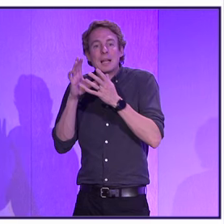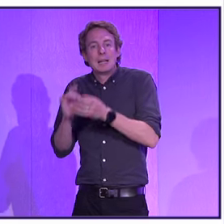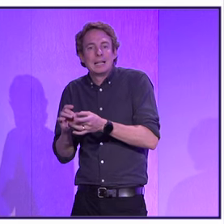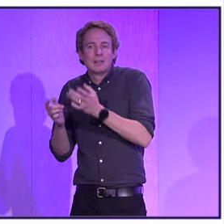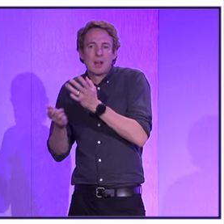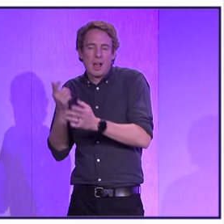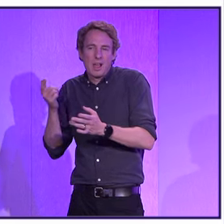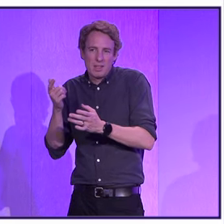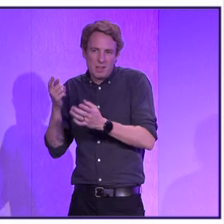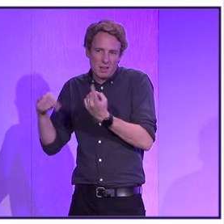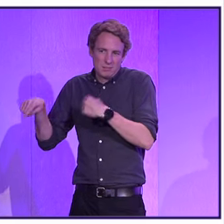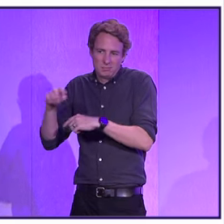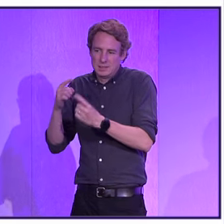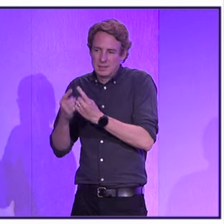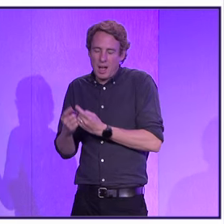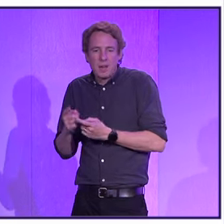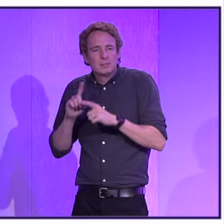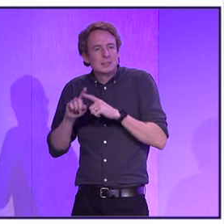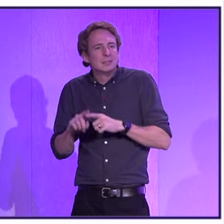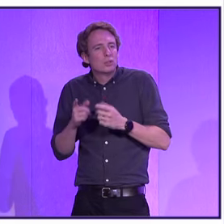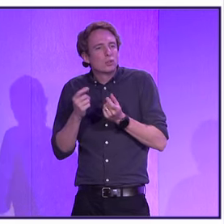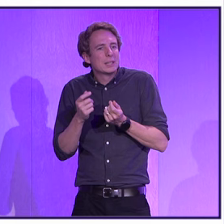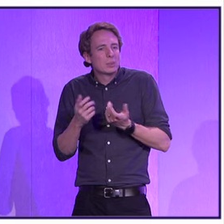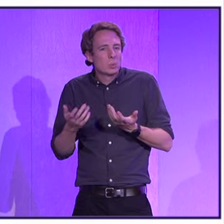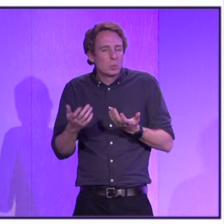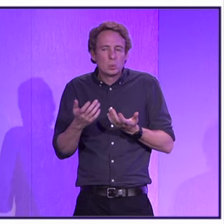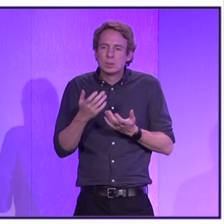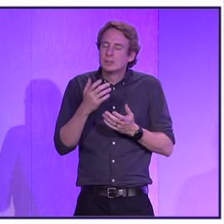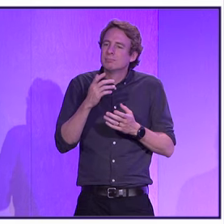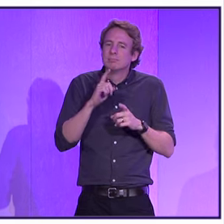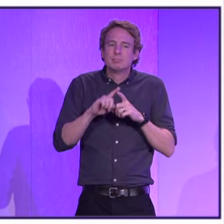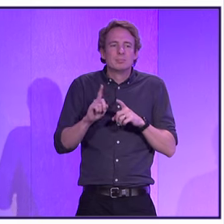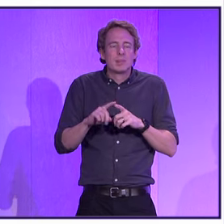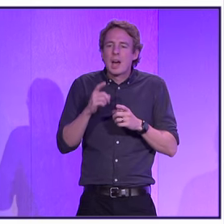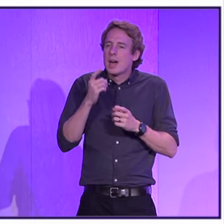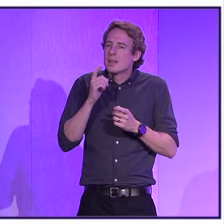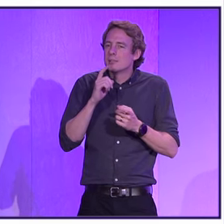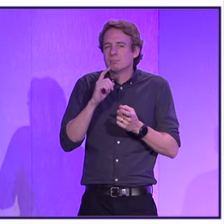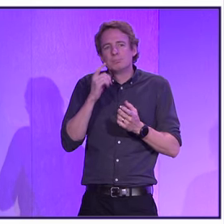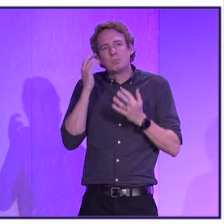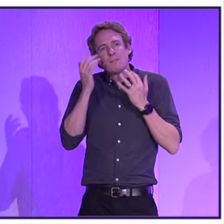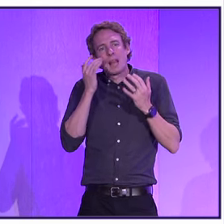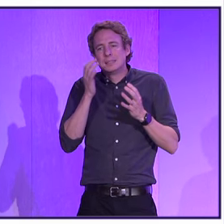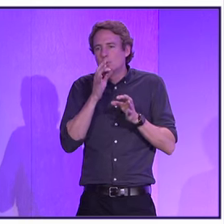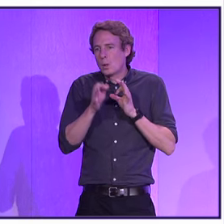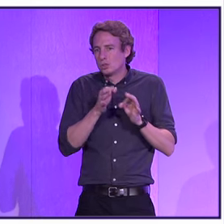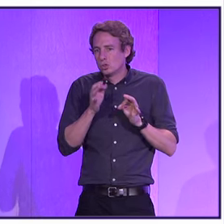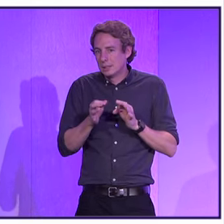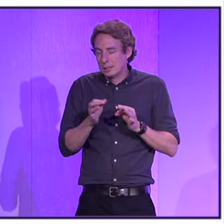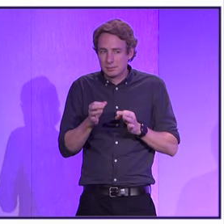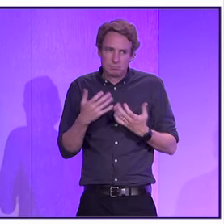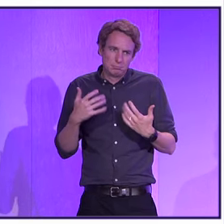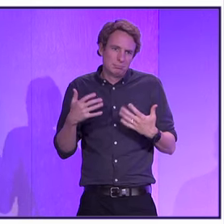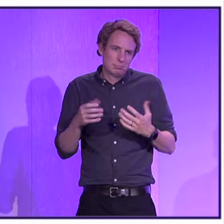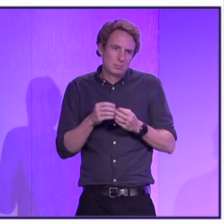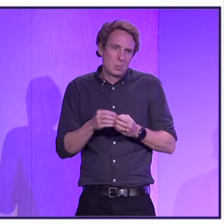stuff. There's a few resources in there that you could use. There's some resources about reflective questioning, for example, which if you haven't